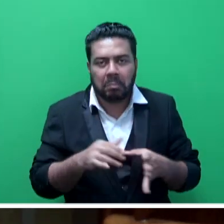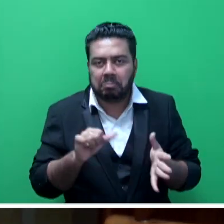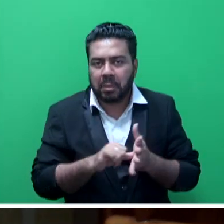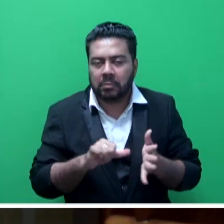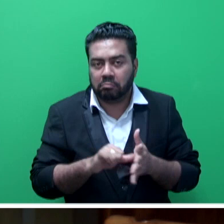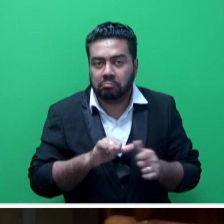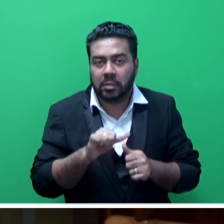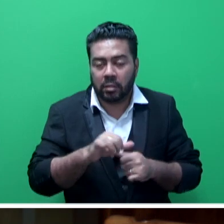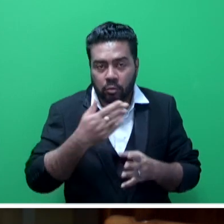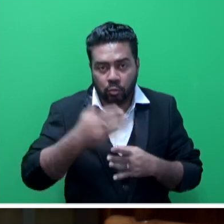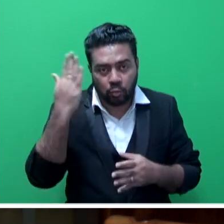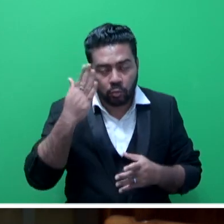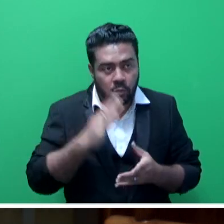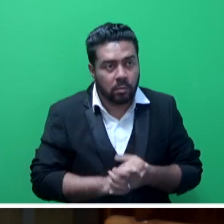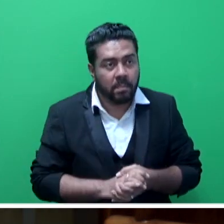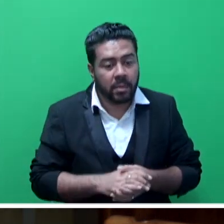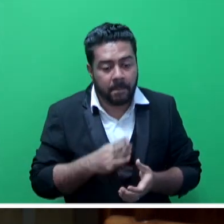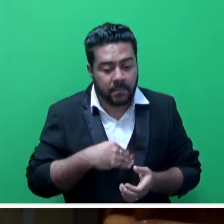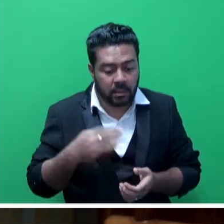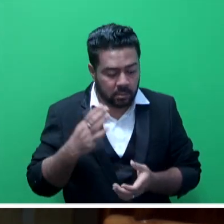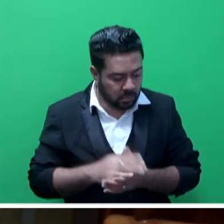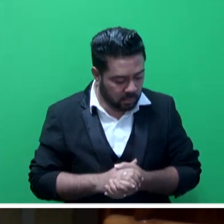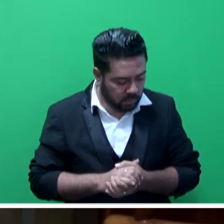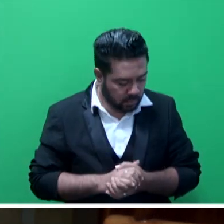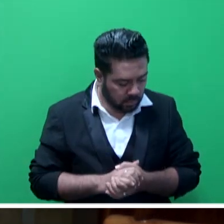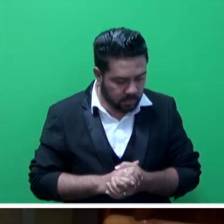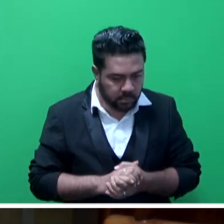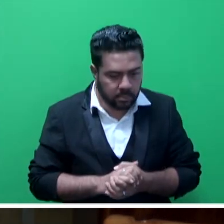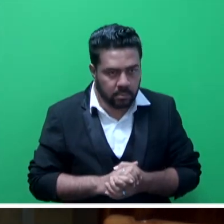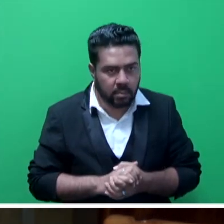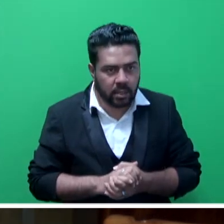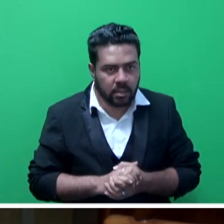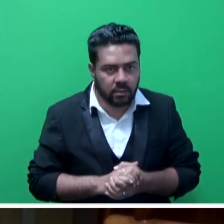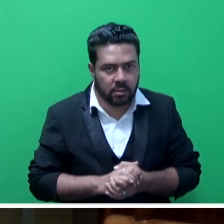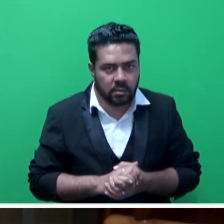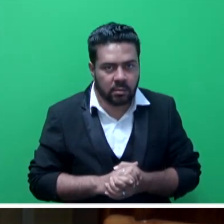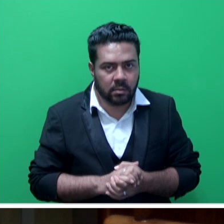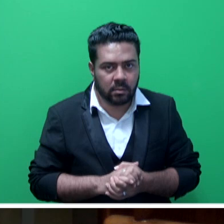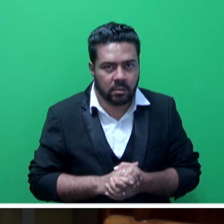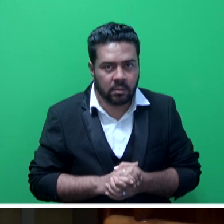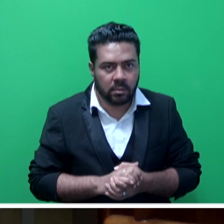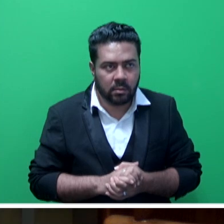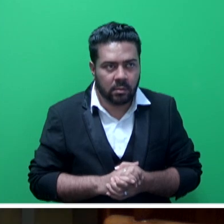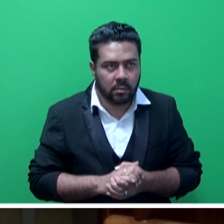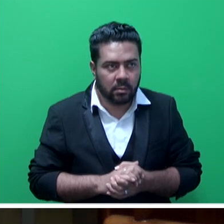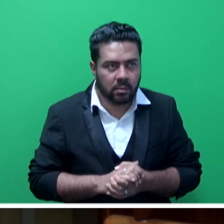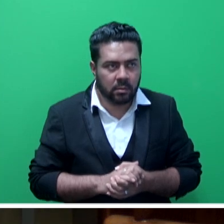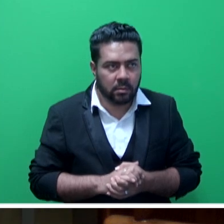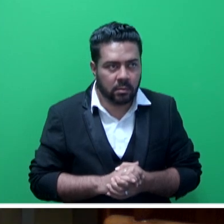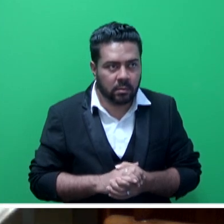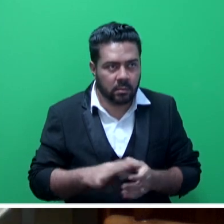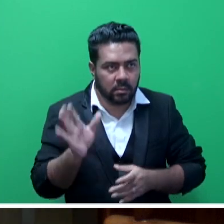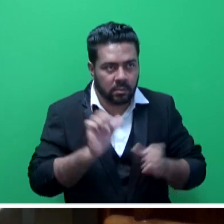pandemic last year, the Ministry engaged the services of the Fiji Program Support Facility to conduct an evidence-based survey on